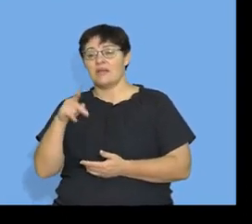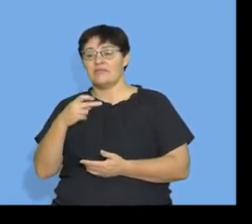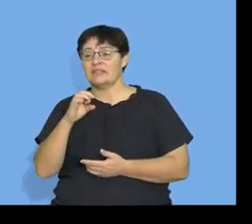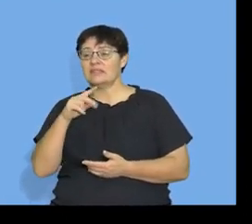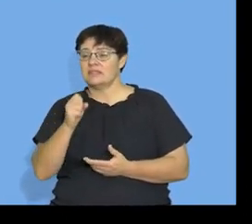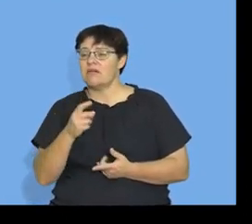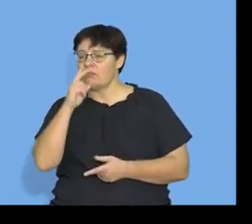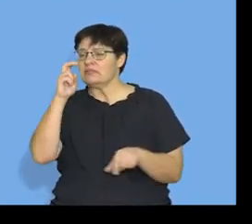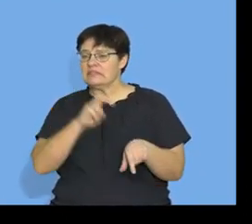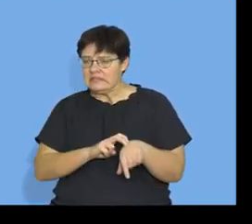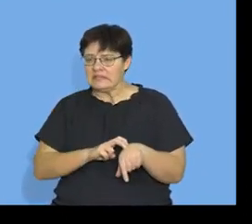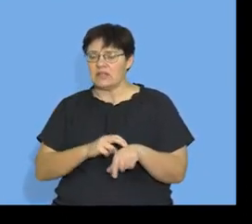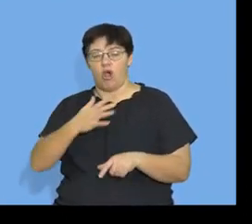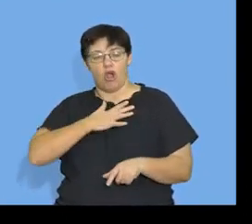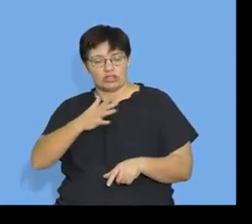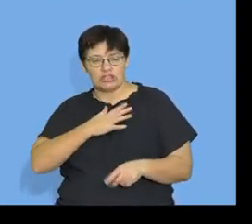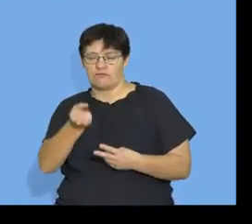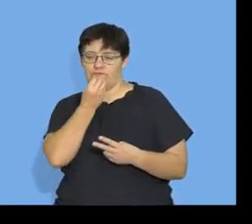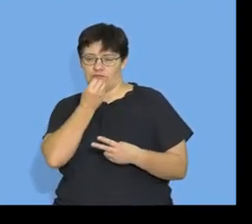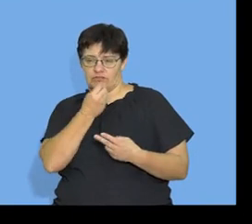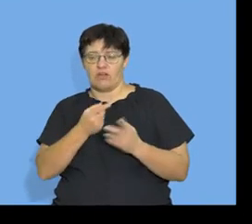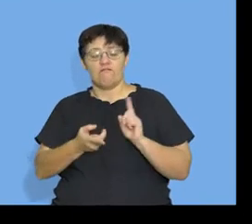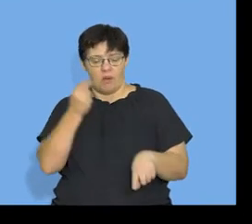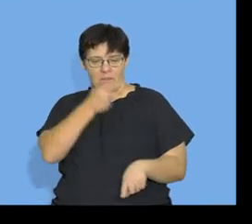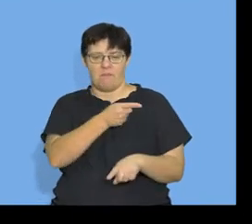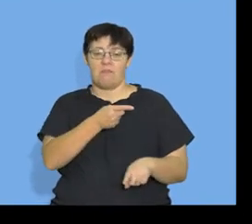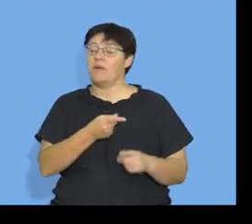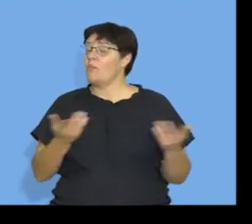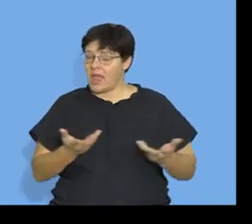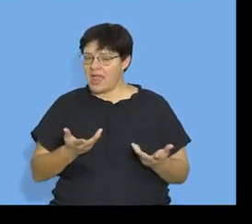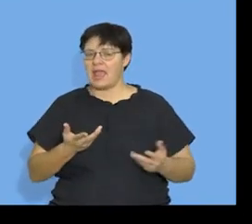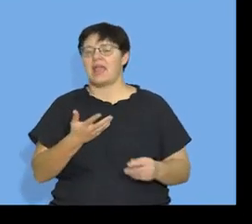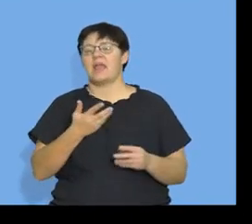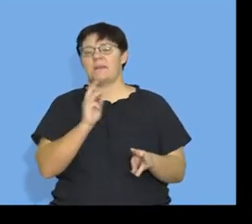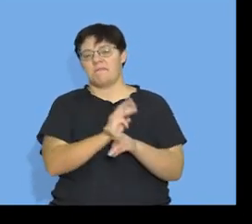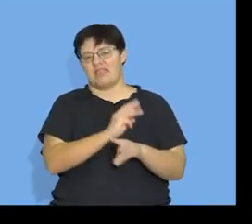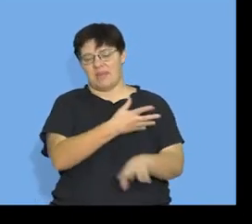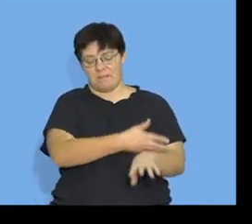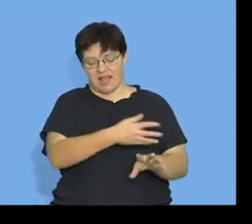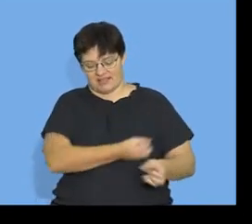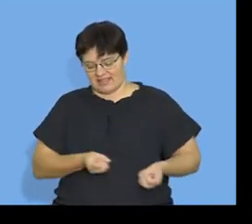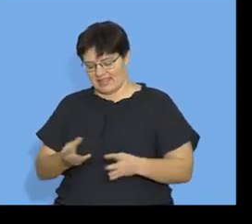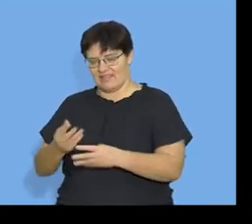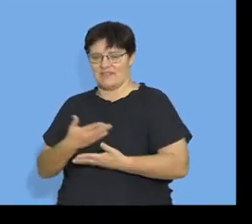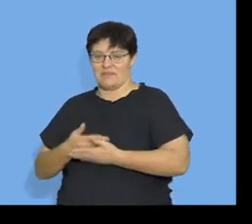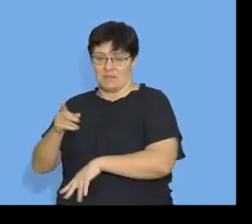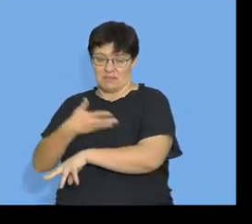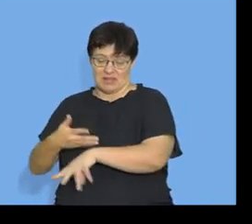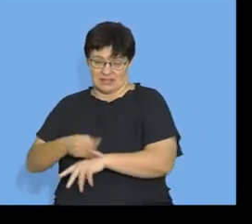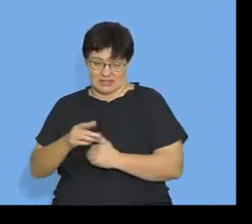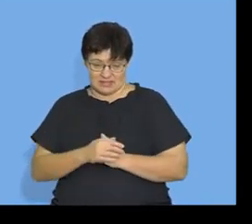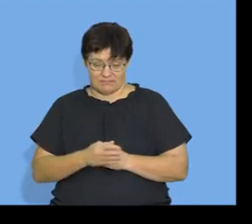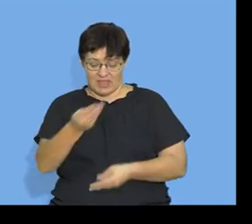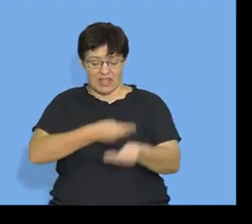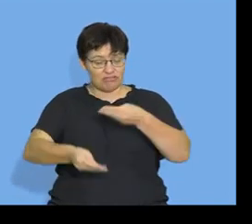requires oxygen and nutrients, and that diffuses from the mother's blood supply into the fetal blood supply. This